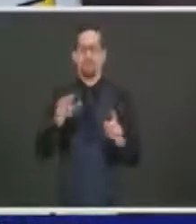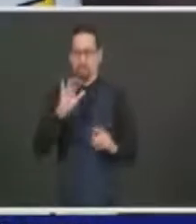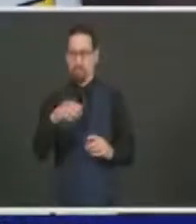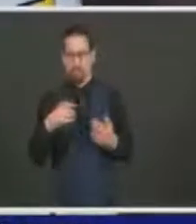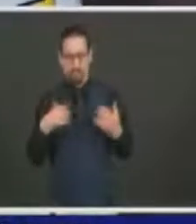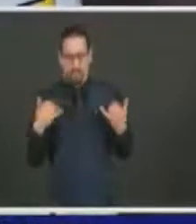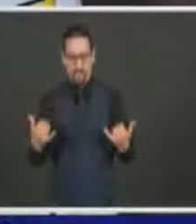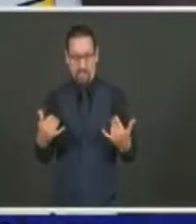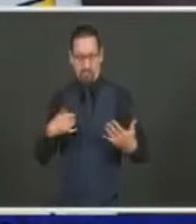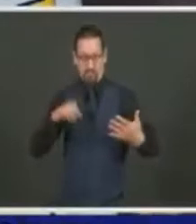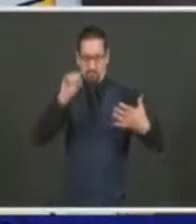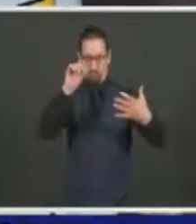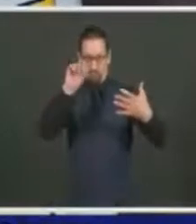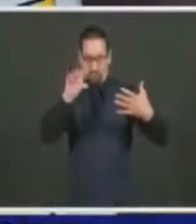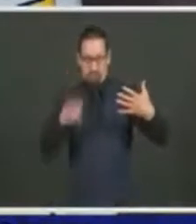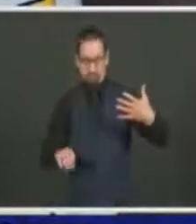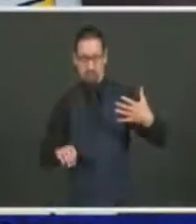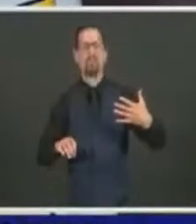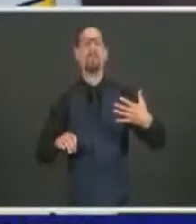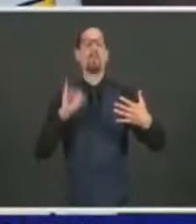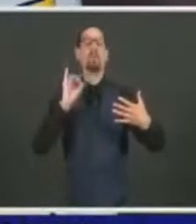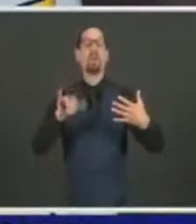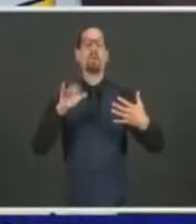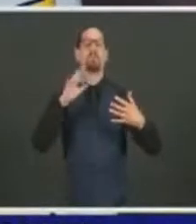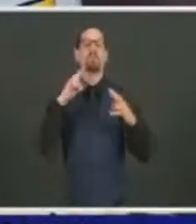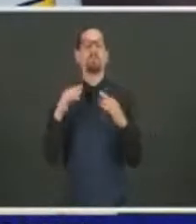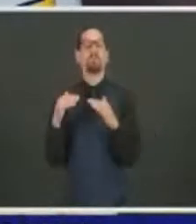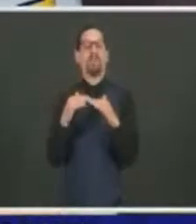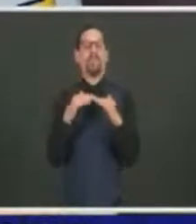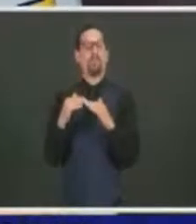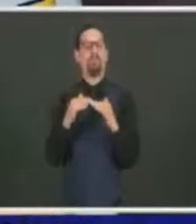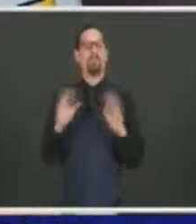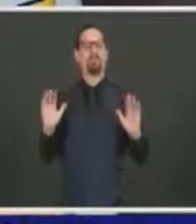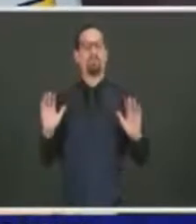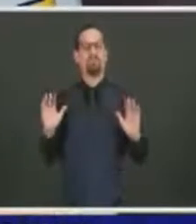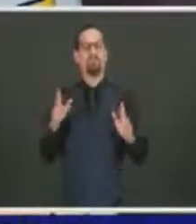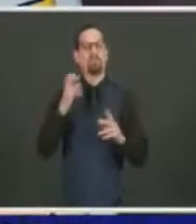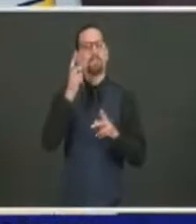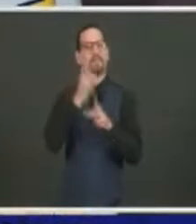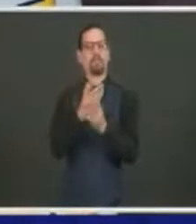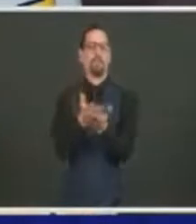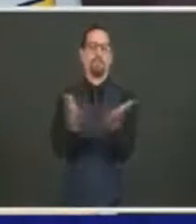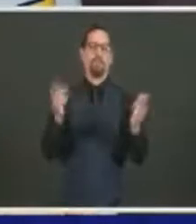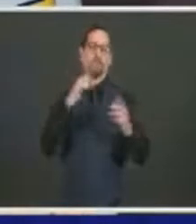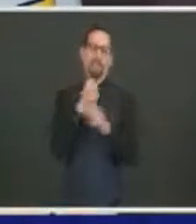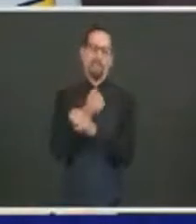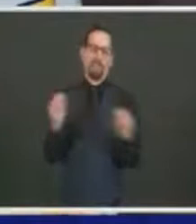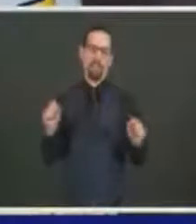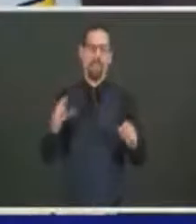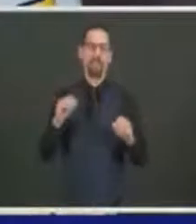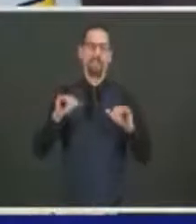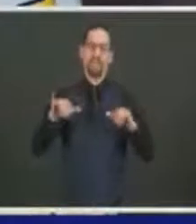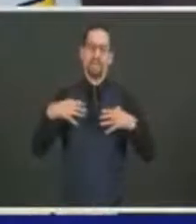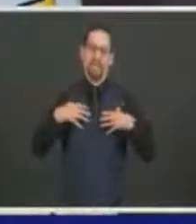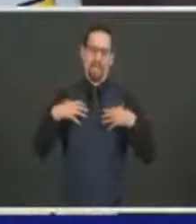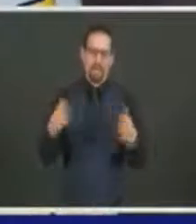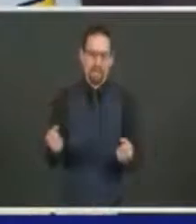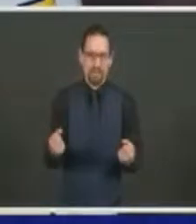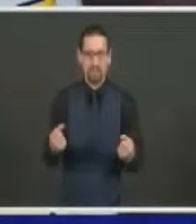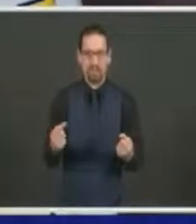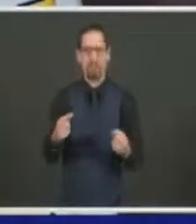is a fair balance to keep everybody safe and healthy and enable as much commerce as is safely